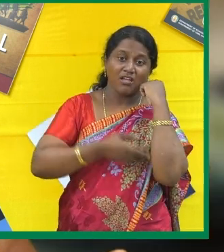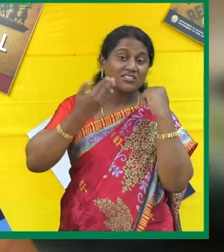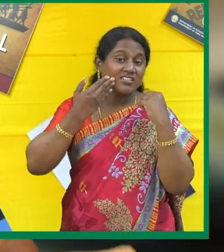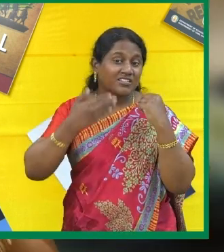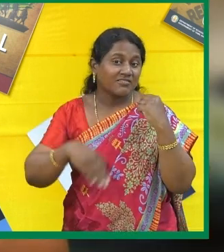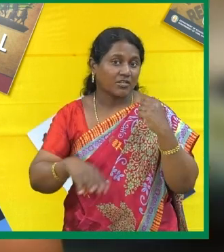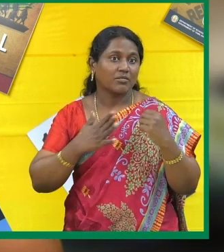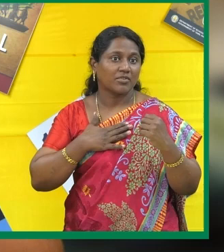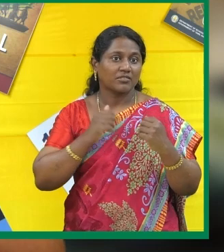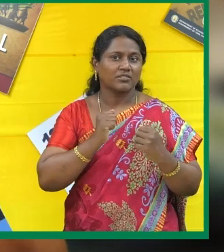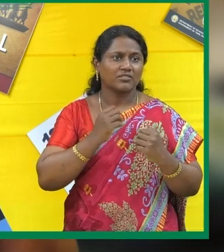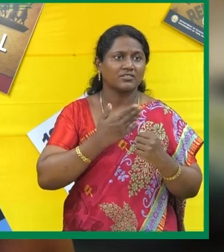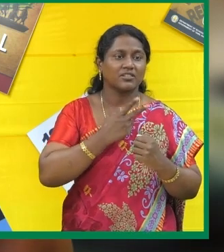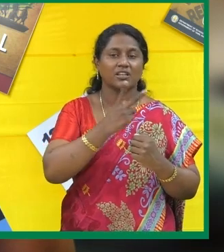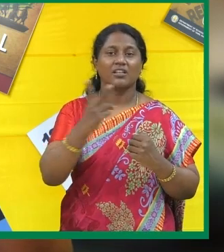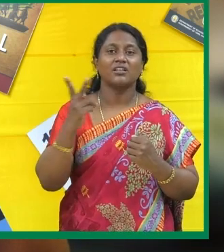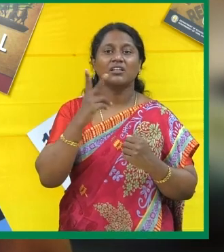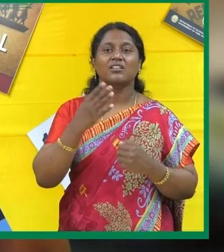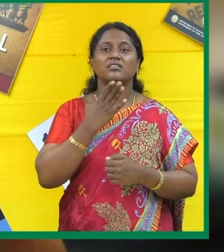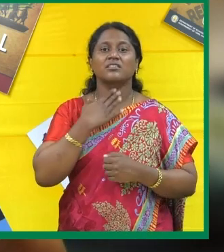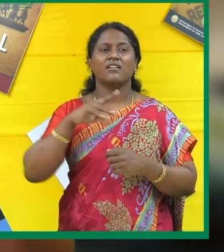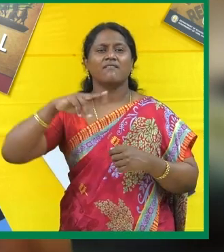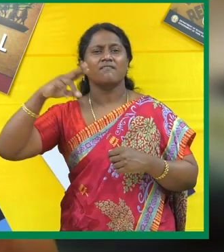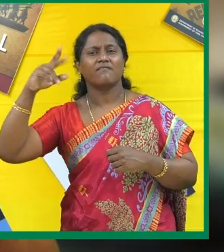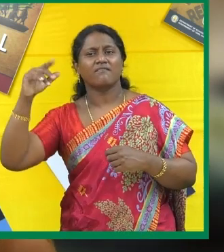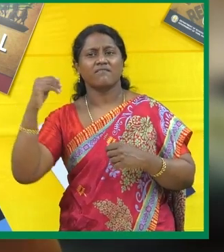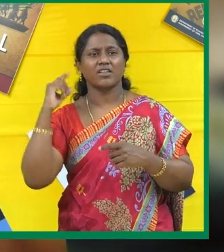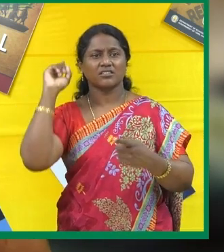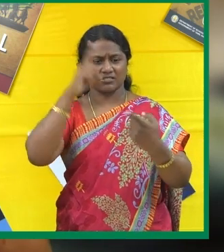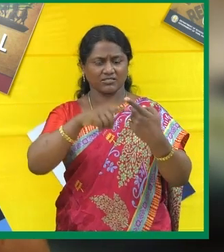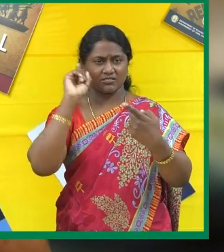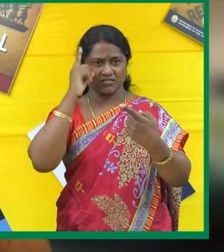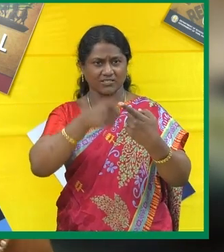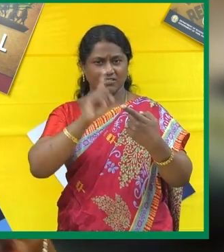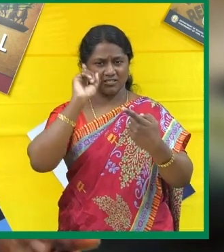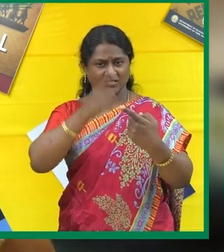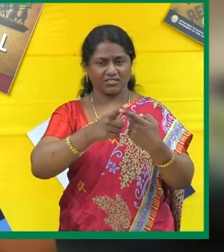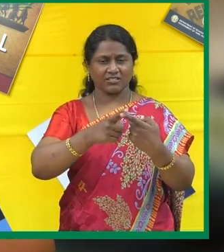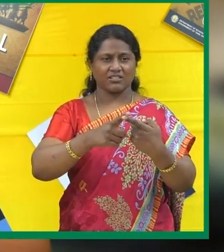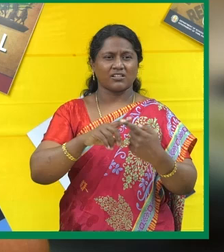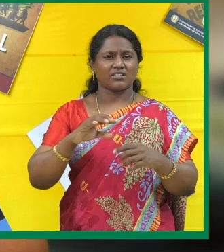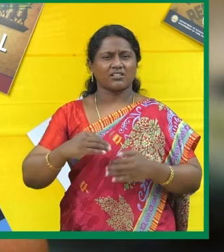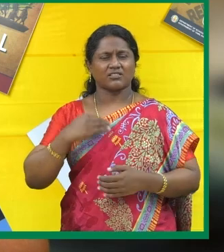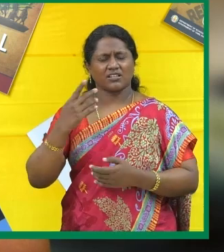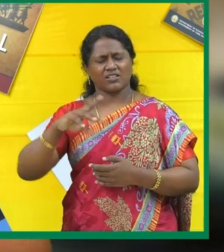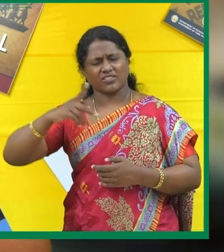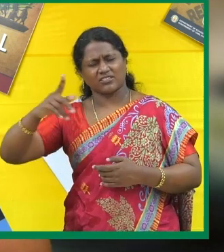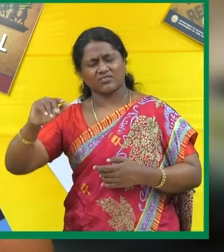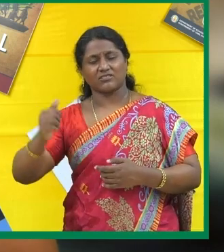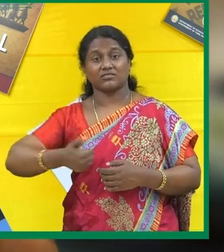childhood till the old age, we are longing to see something, acquire something, gain something. But till we couldn't reach